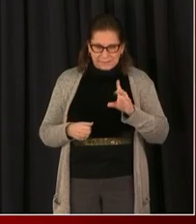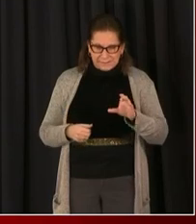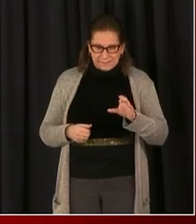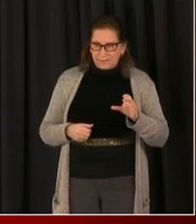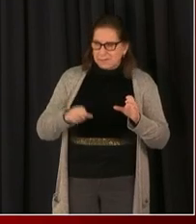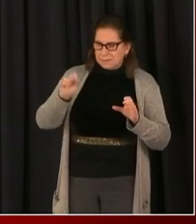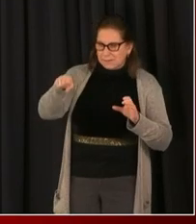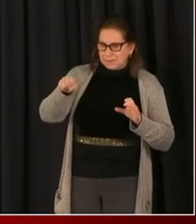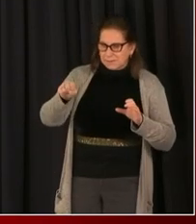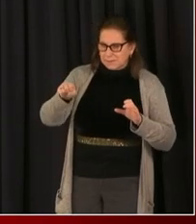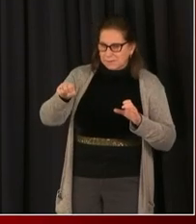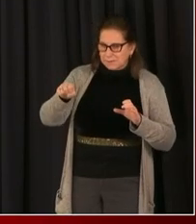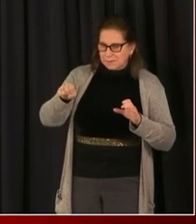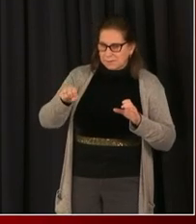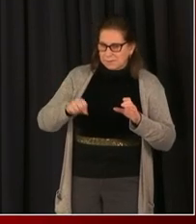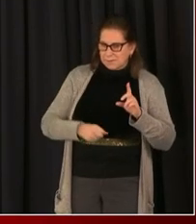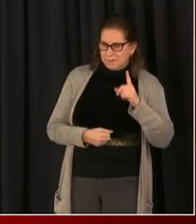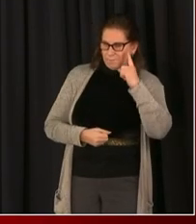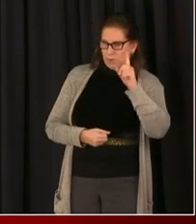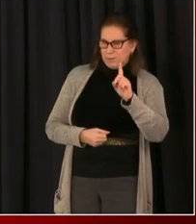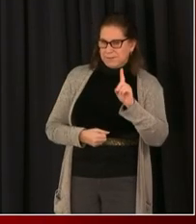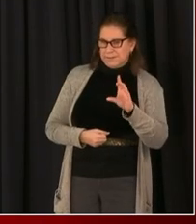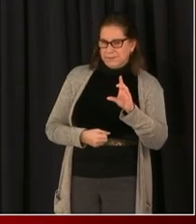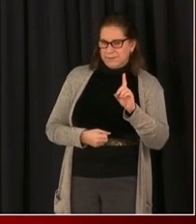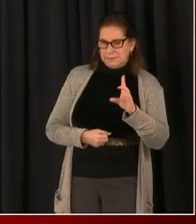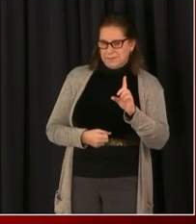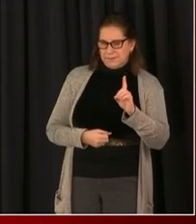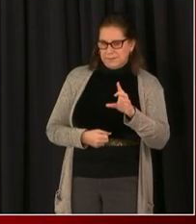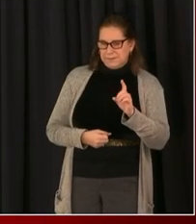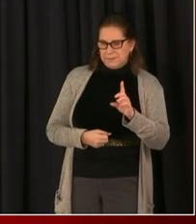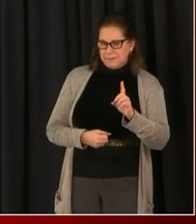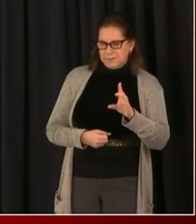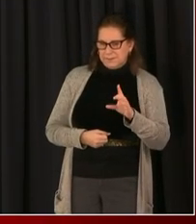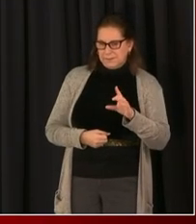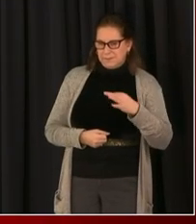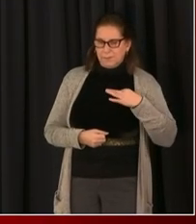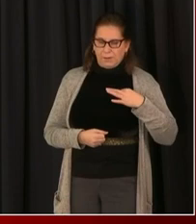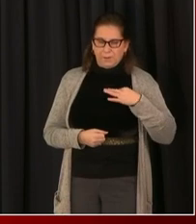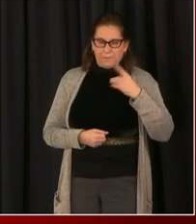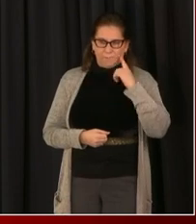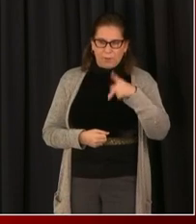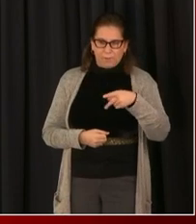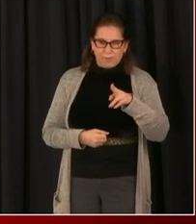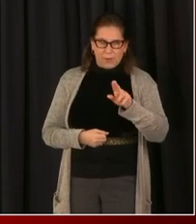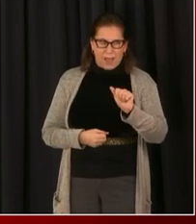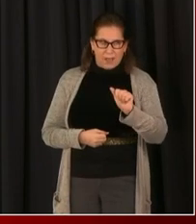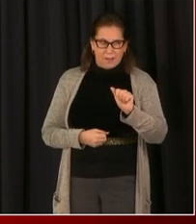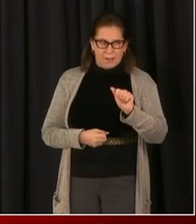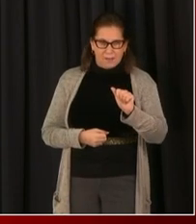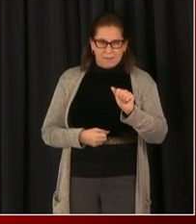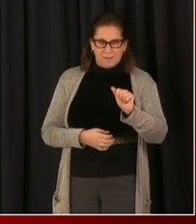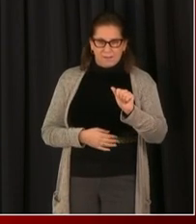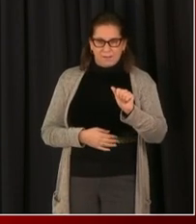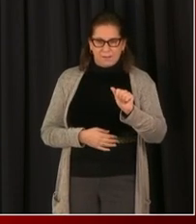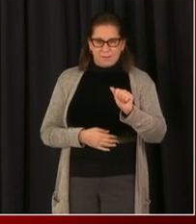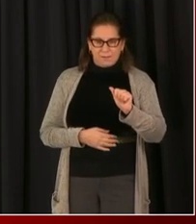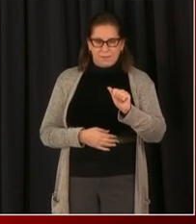residents who have applied for PUA as of November the 30th.